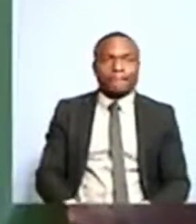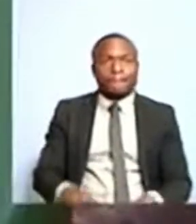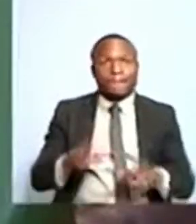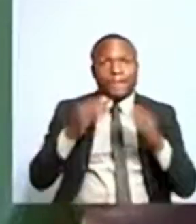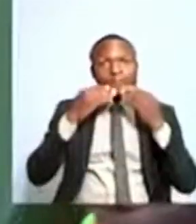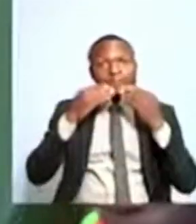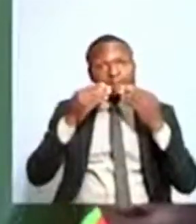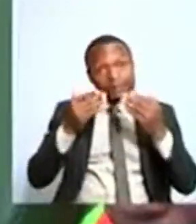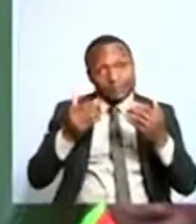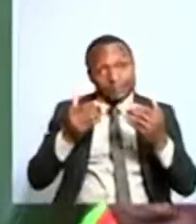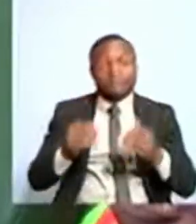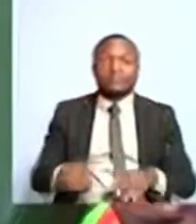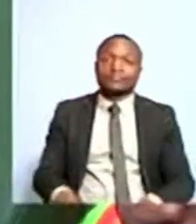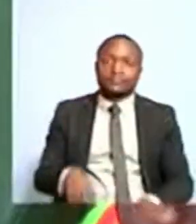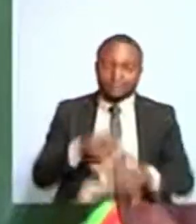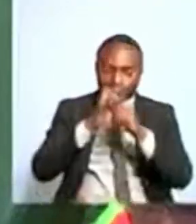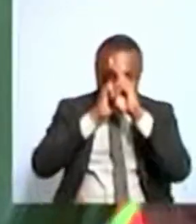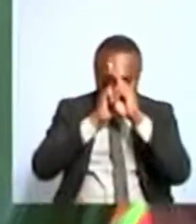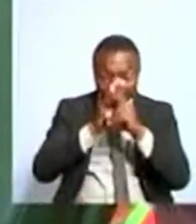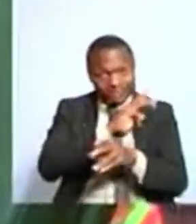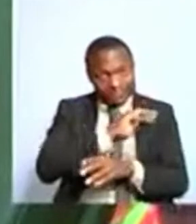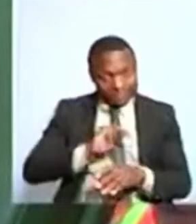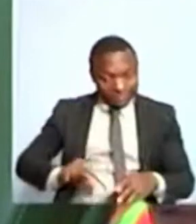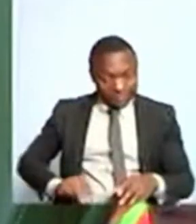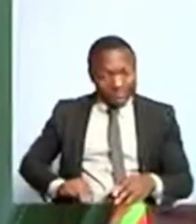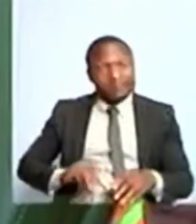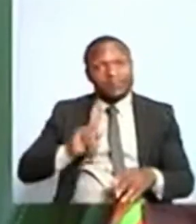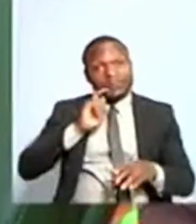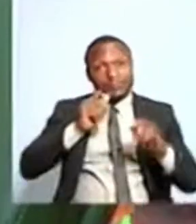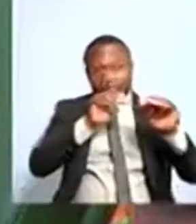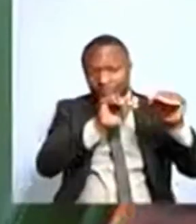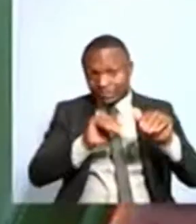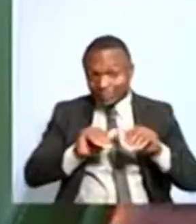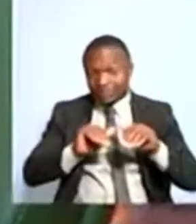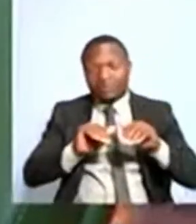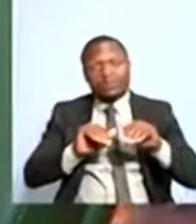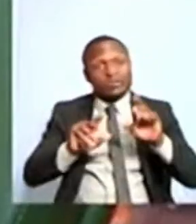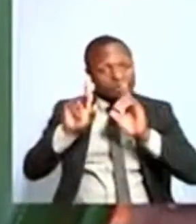Thank you, thank you. Honourable members, let's avoid debating while he's seated.